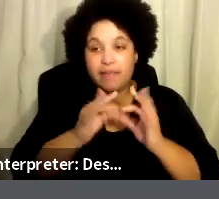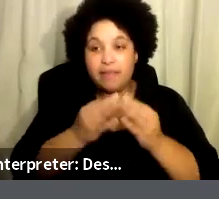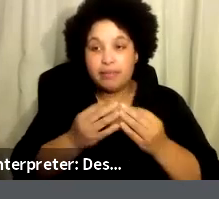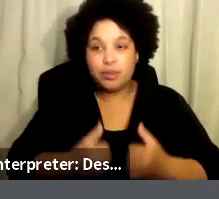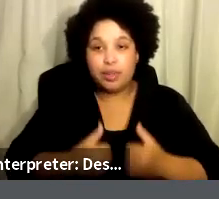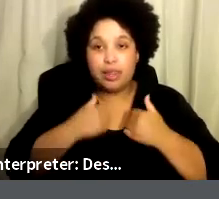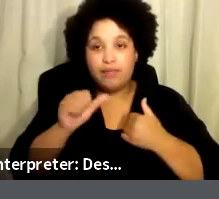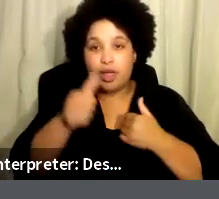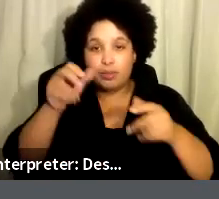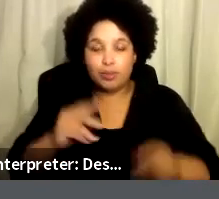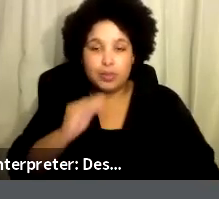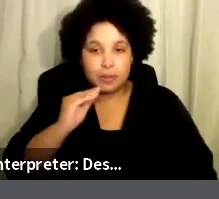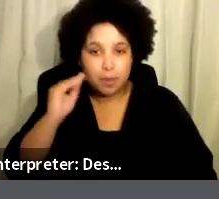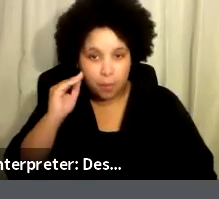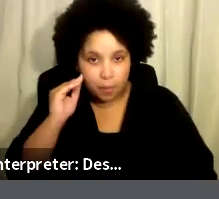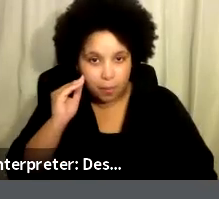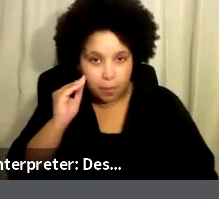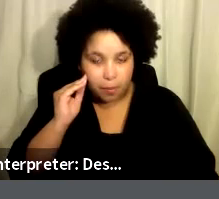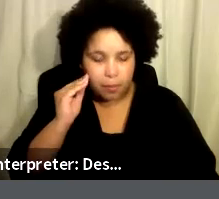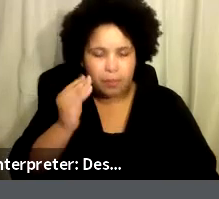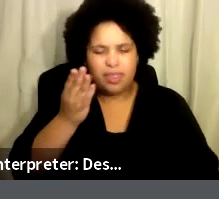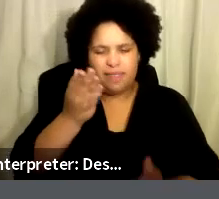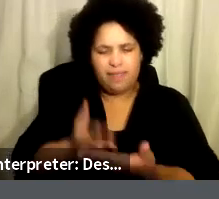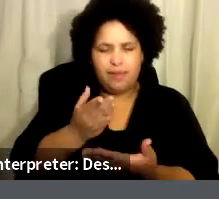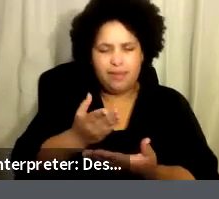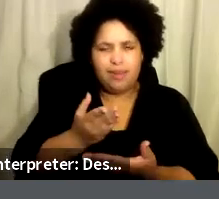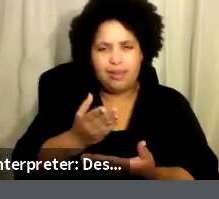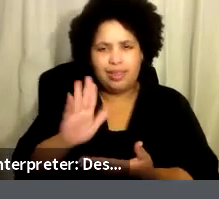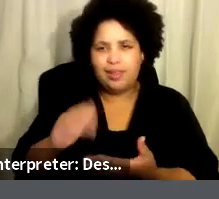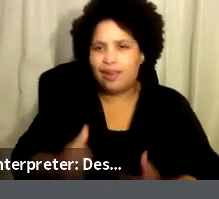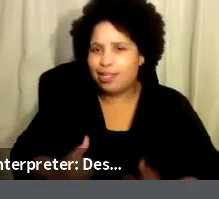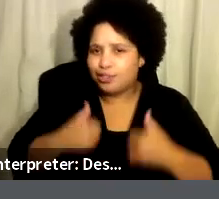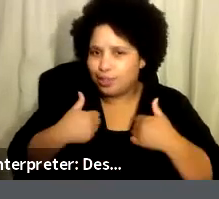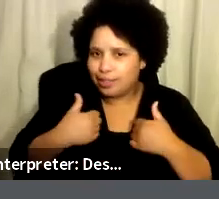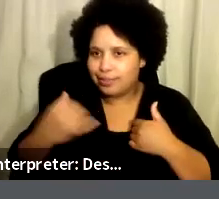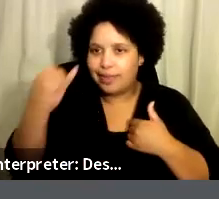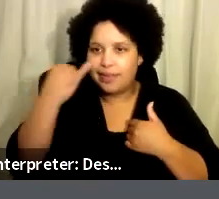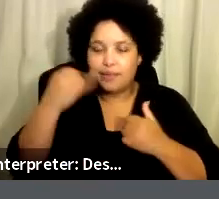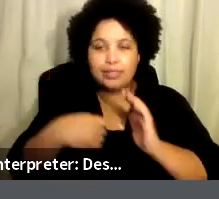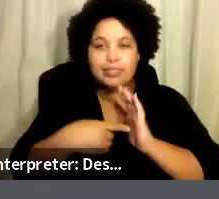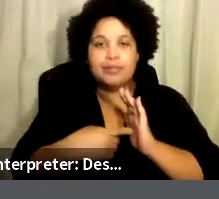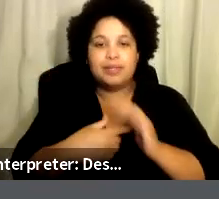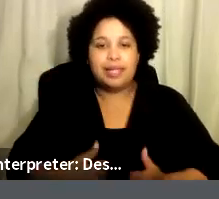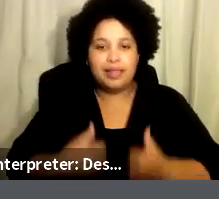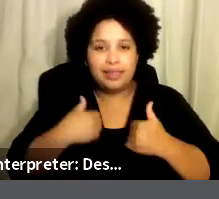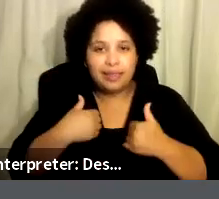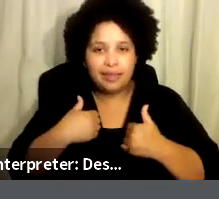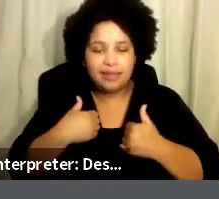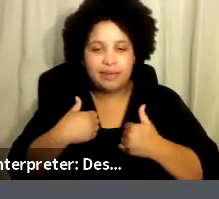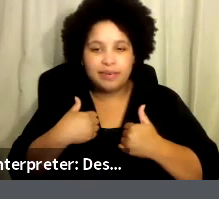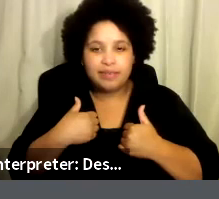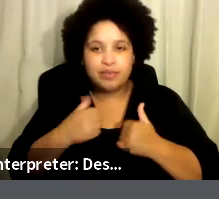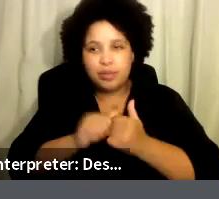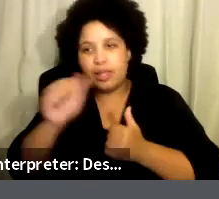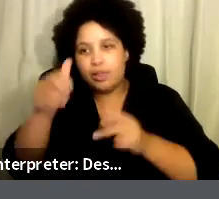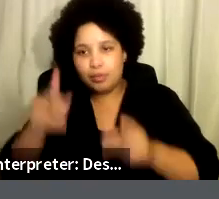else's household, then how would they be able to verify their address if, let's say, for example, they live with somebody else and they